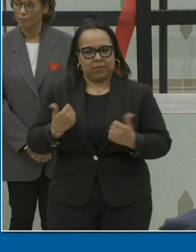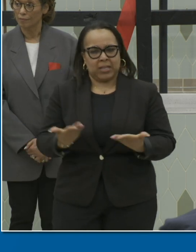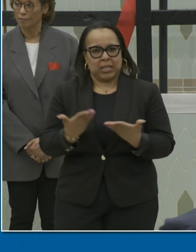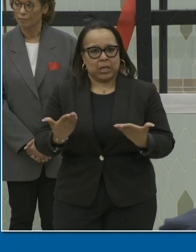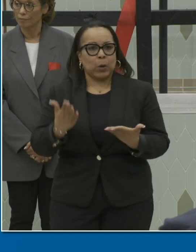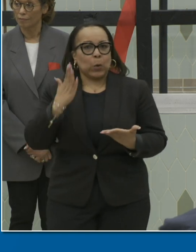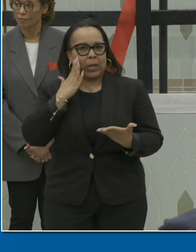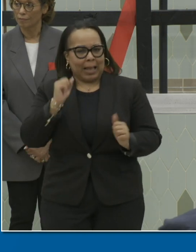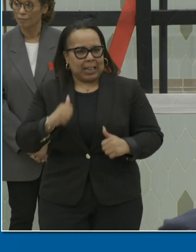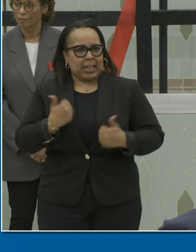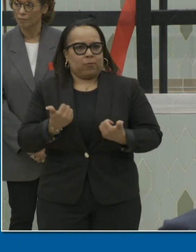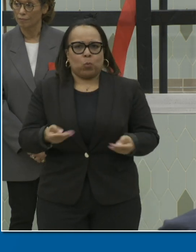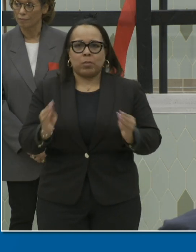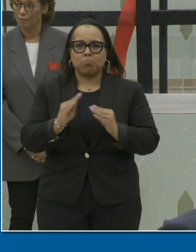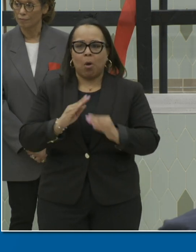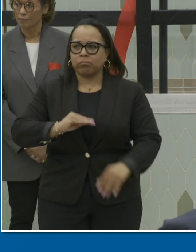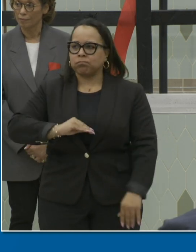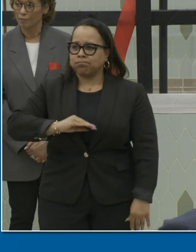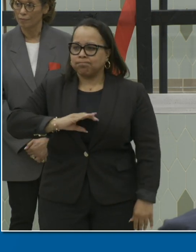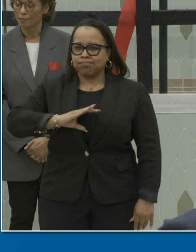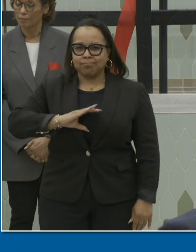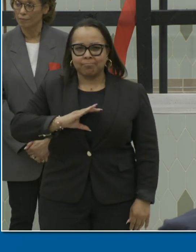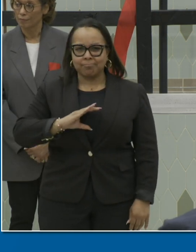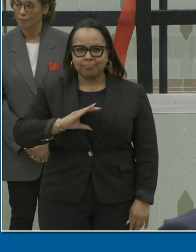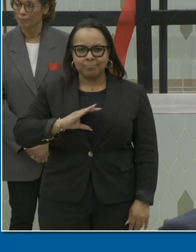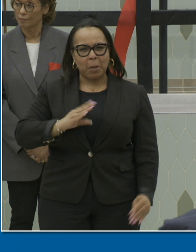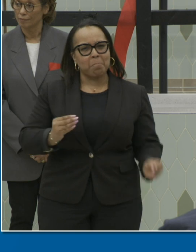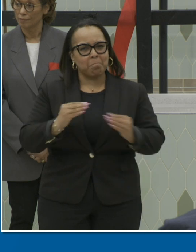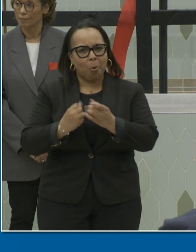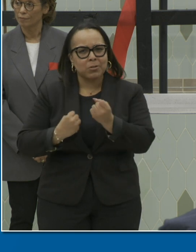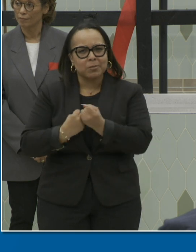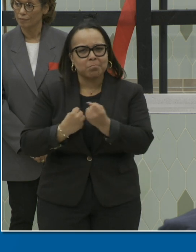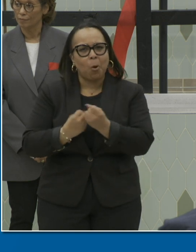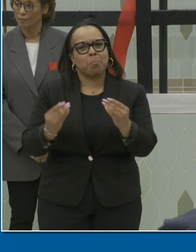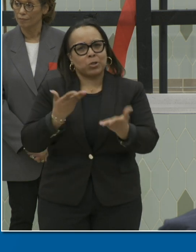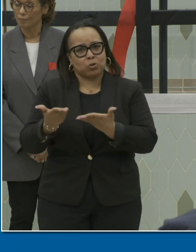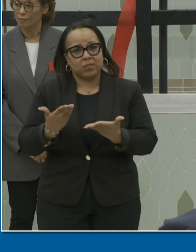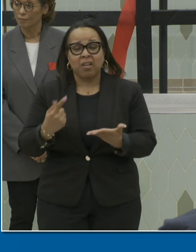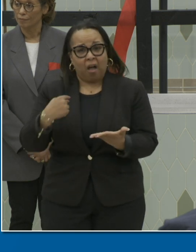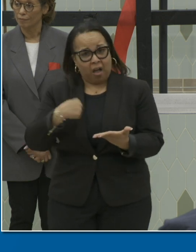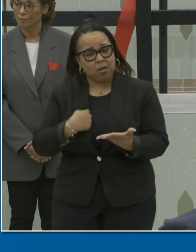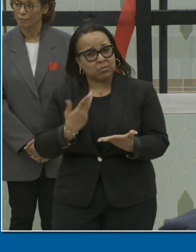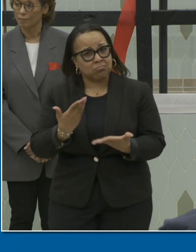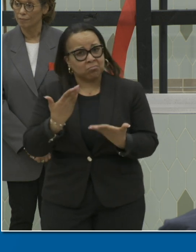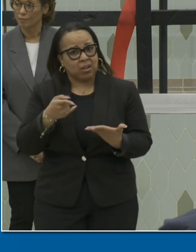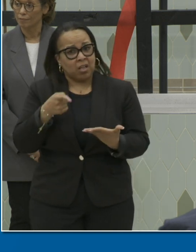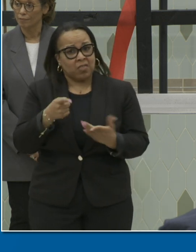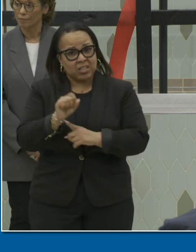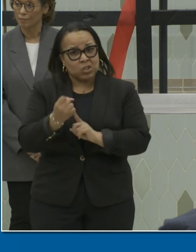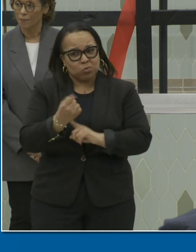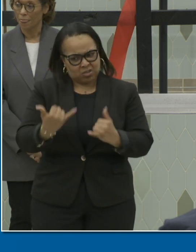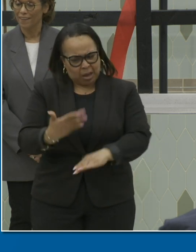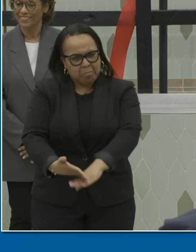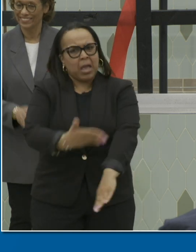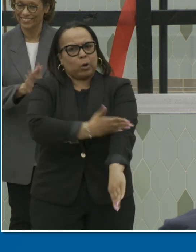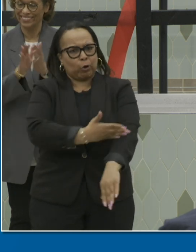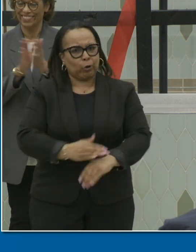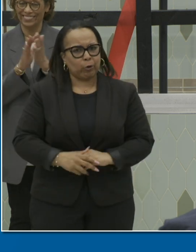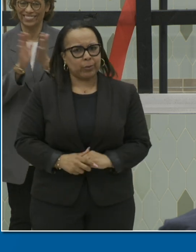are here are going to be able to live here with more dignity and have more support services. I would argue that the situation just got